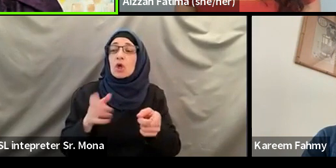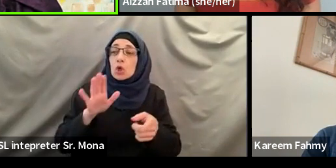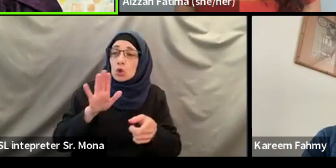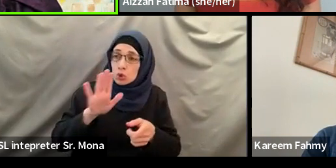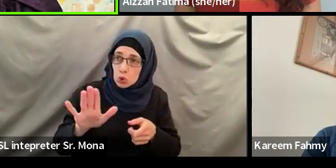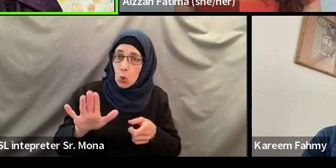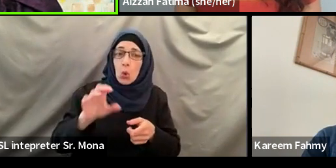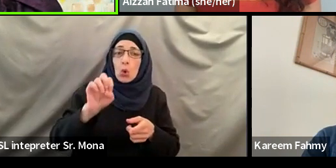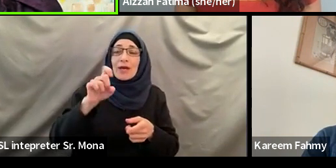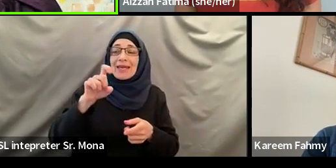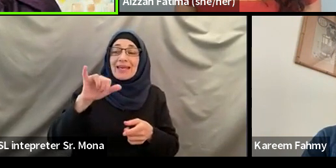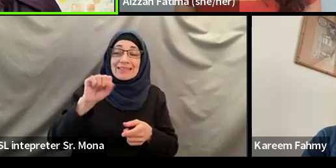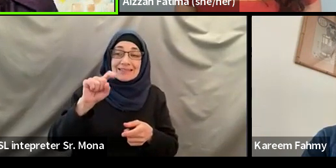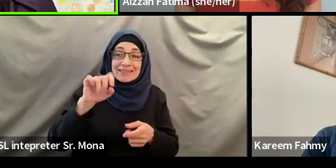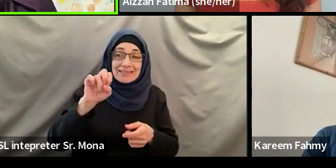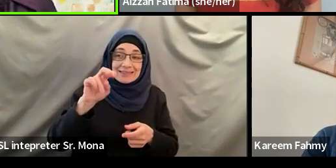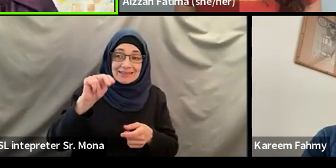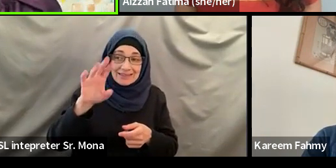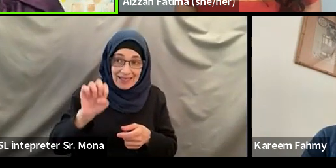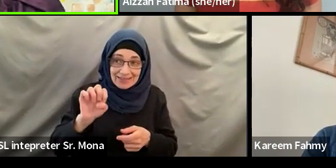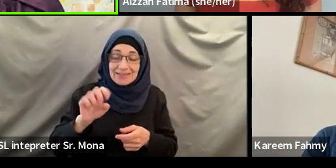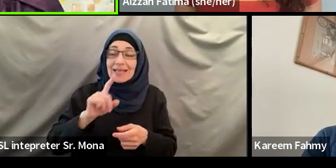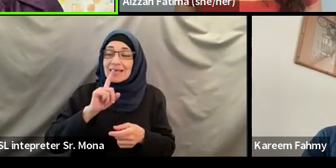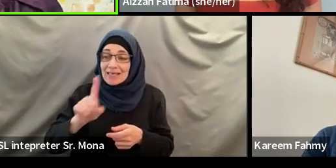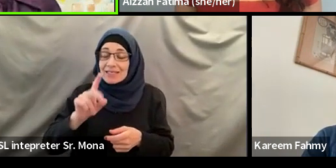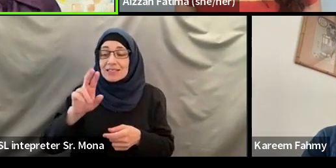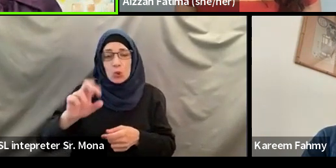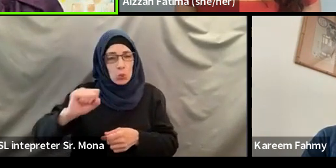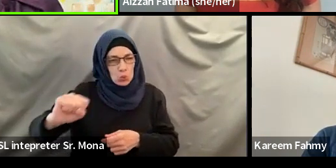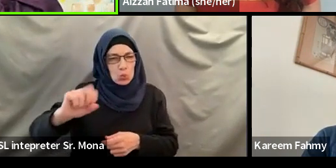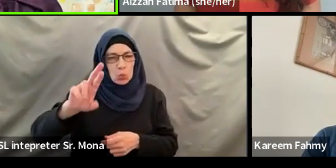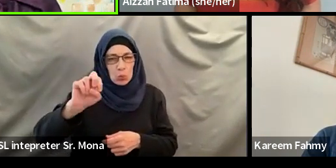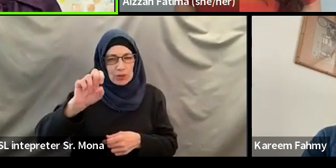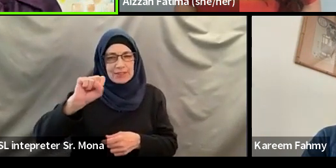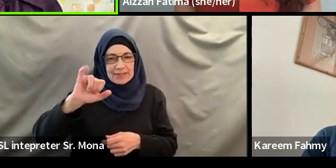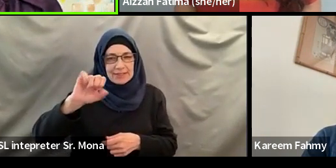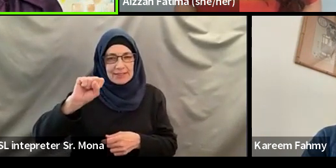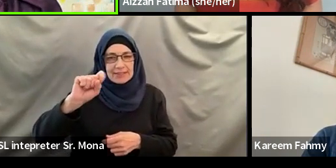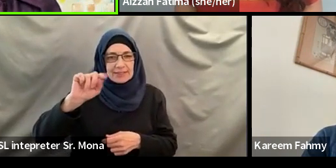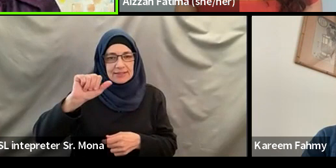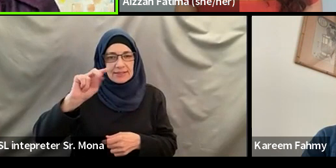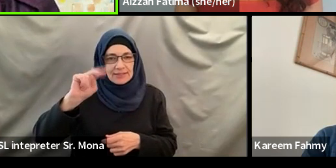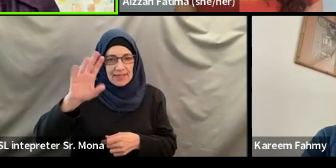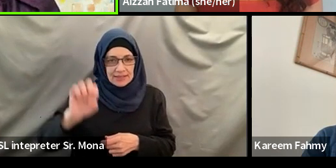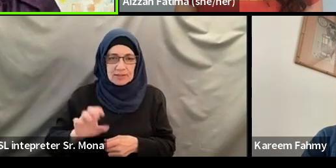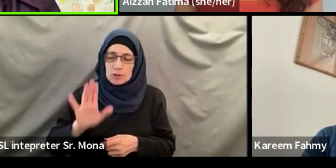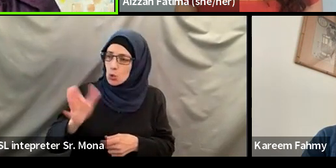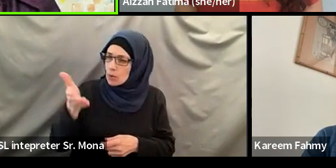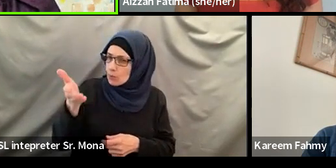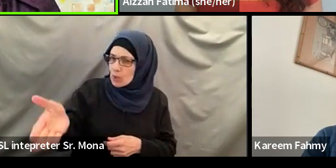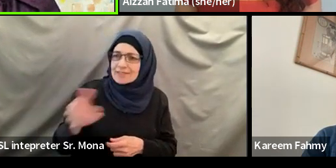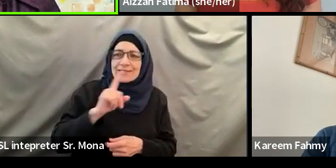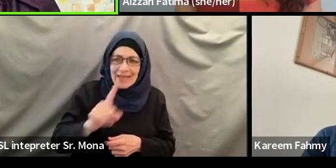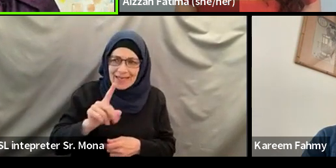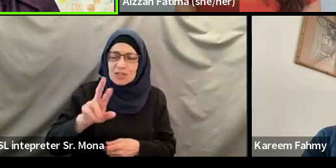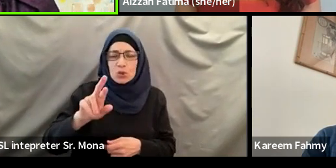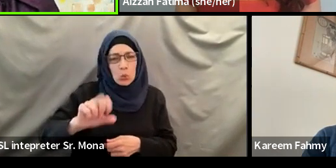is resistance, your presence is resistance. So I thank you for that. Any other thoughts about